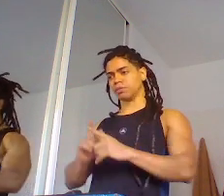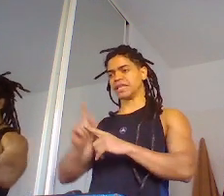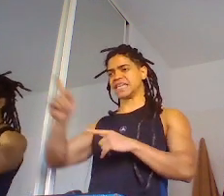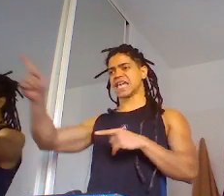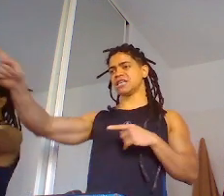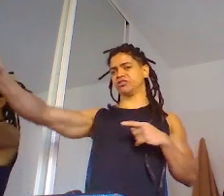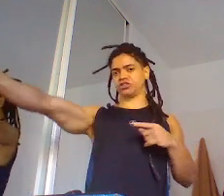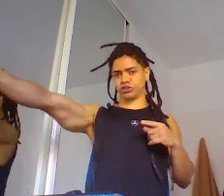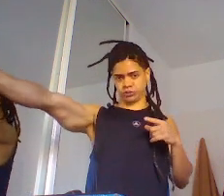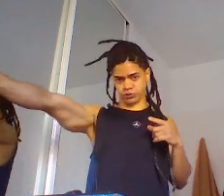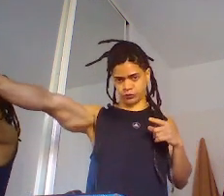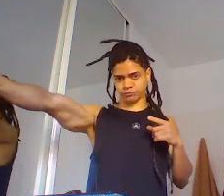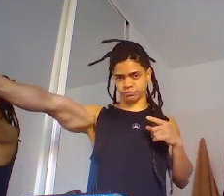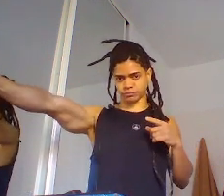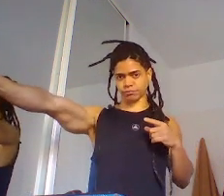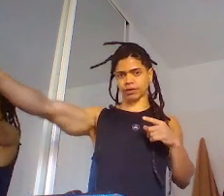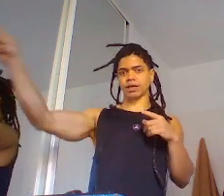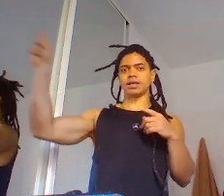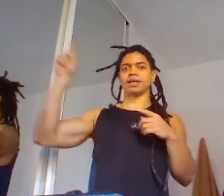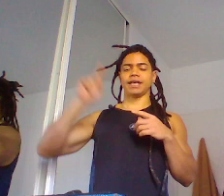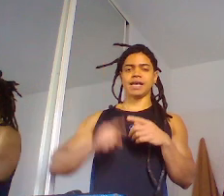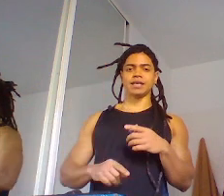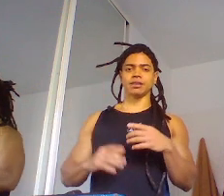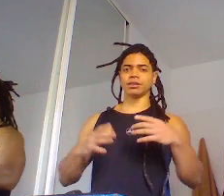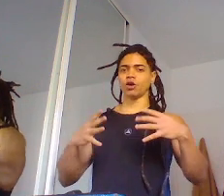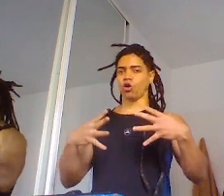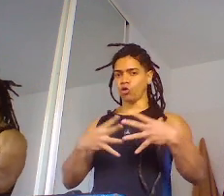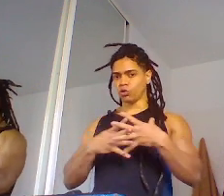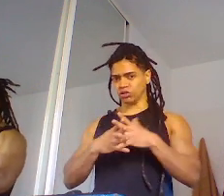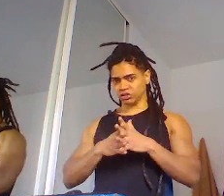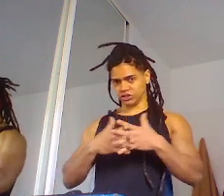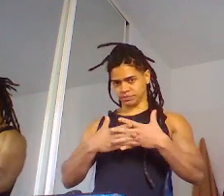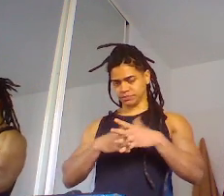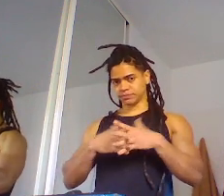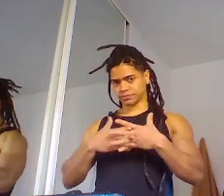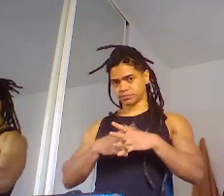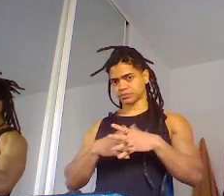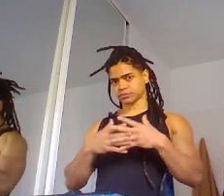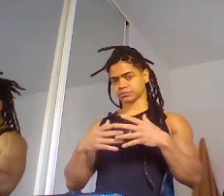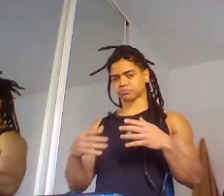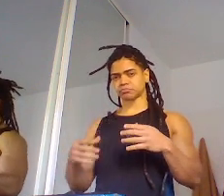long-term obligations and ownership.